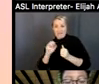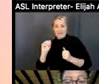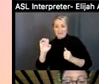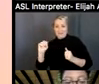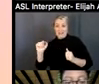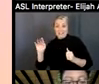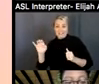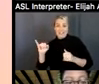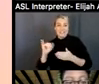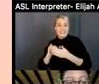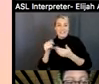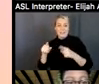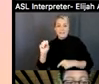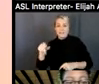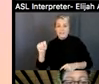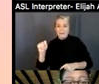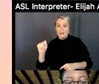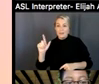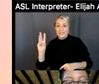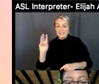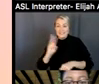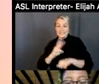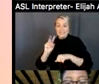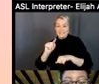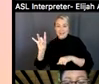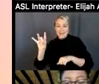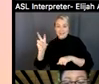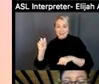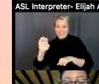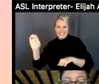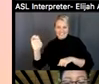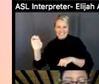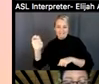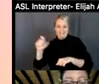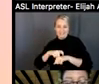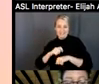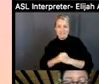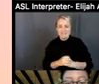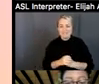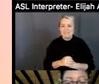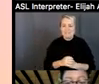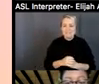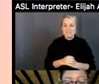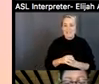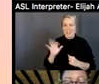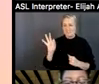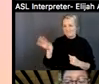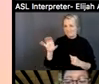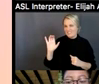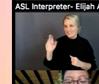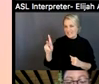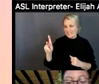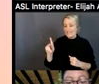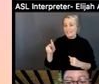26th, 6 to 8:30 p.m. Eastern Time. That link will be dropped in the chat, or you can